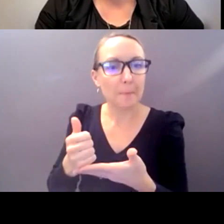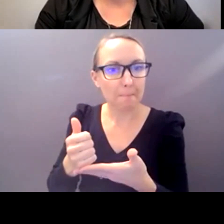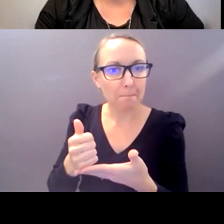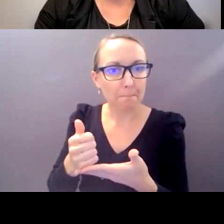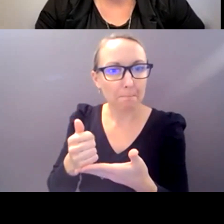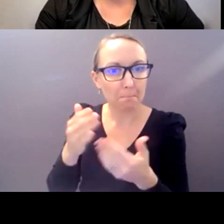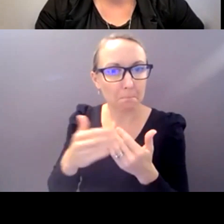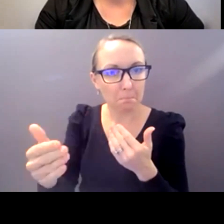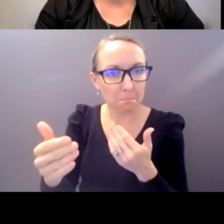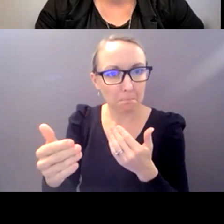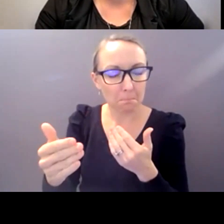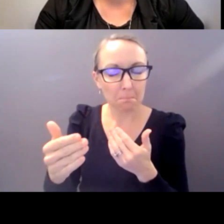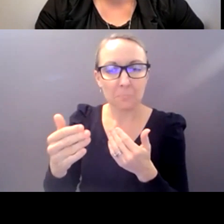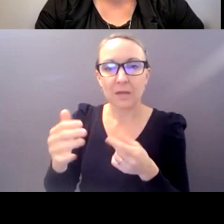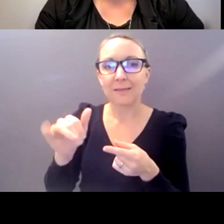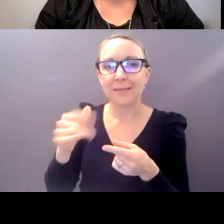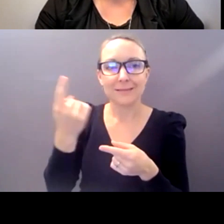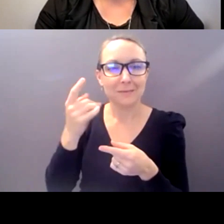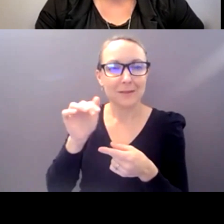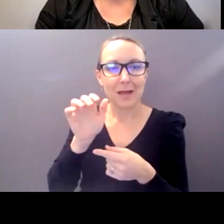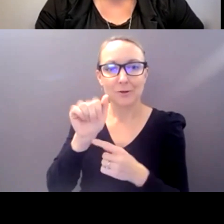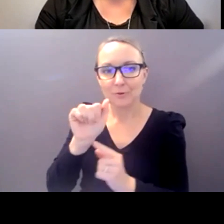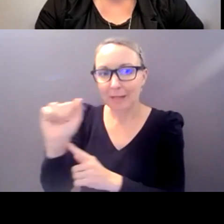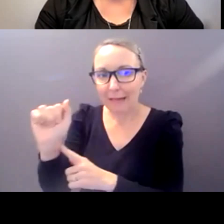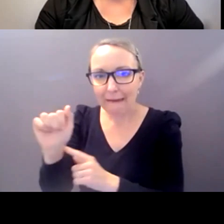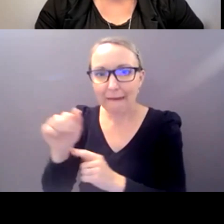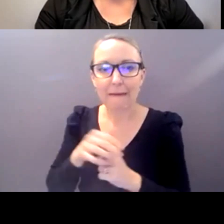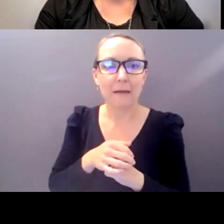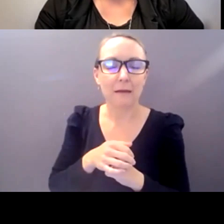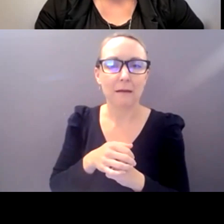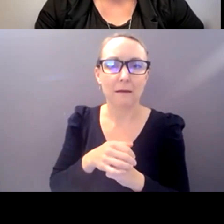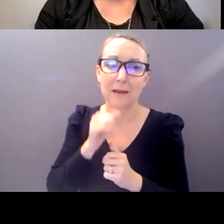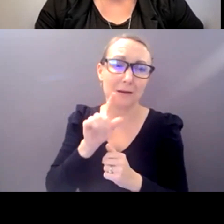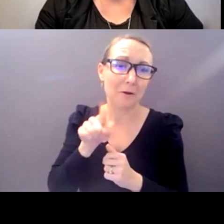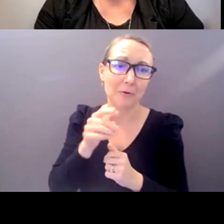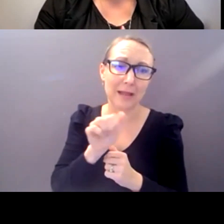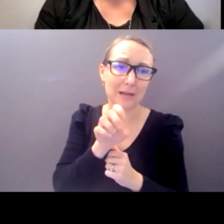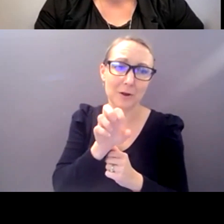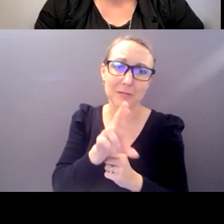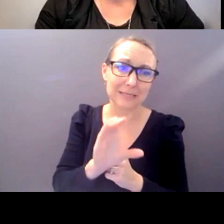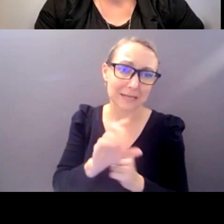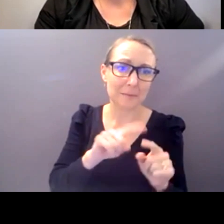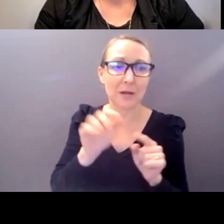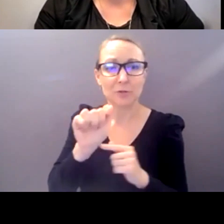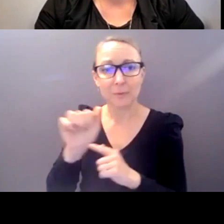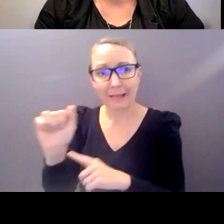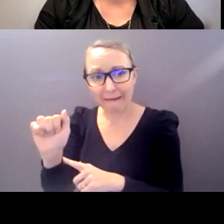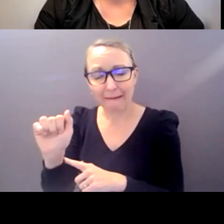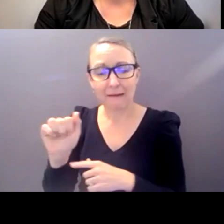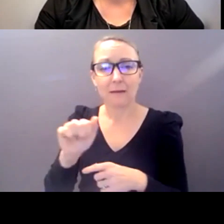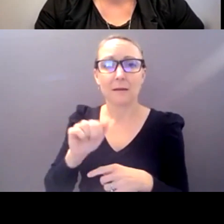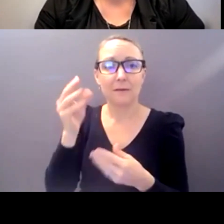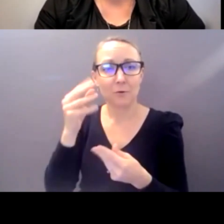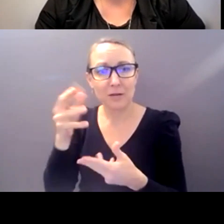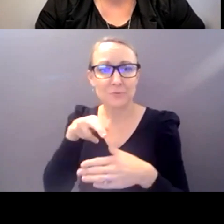something that as AAAs, as part of our, not even an ADRC, but it's AAA, information and